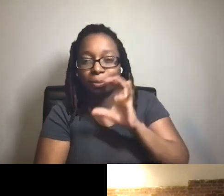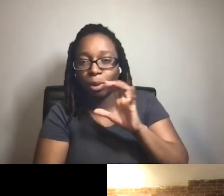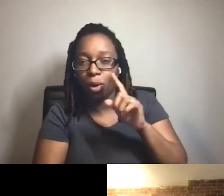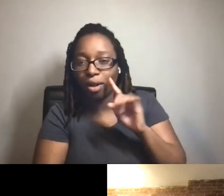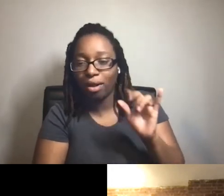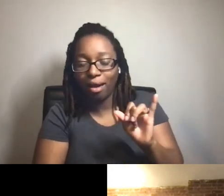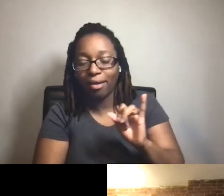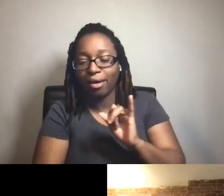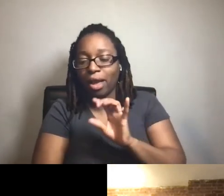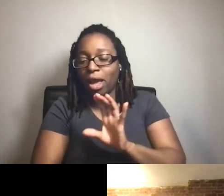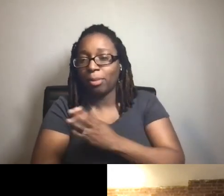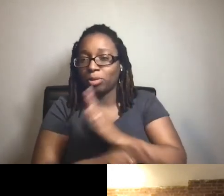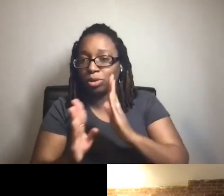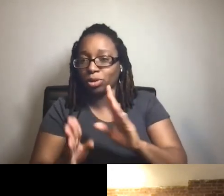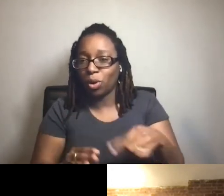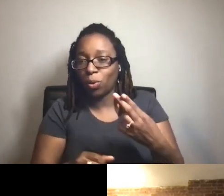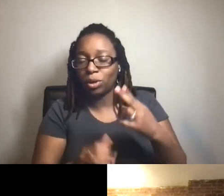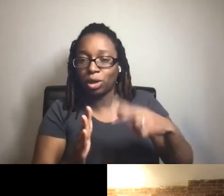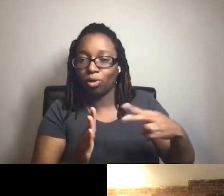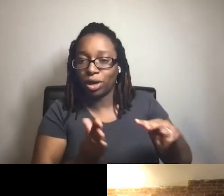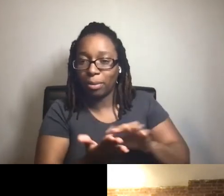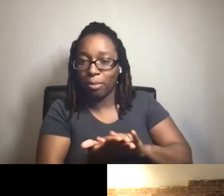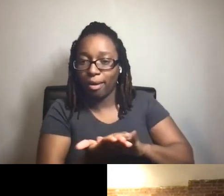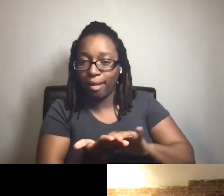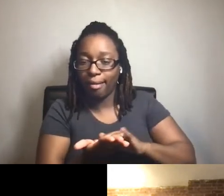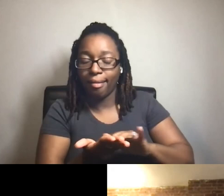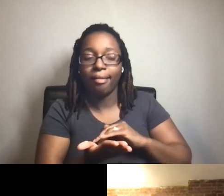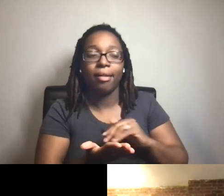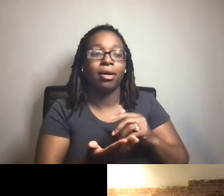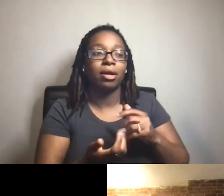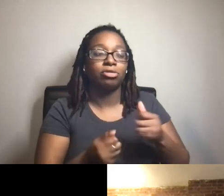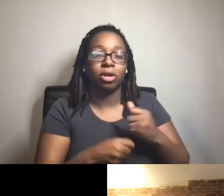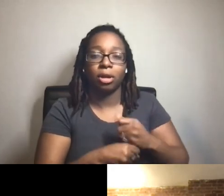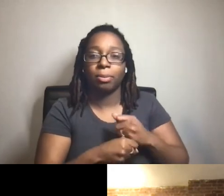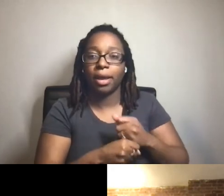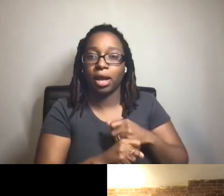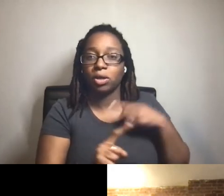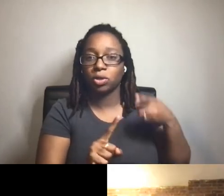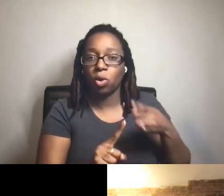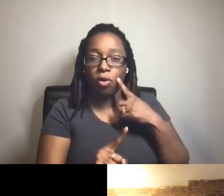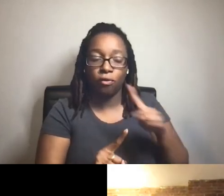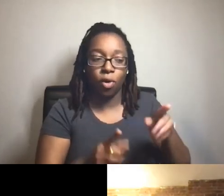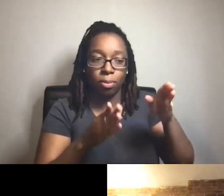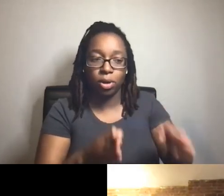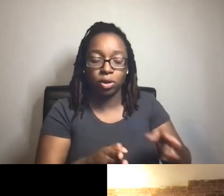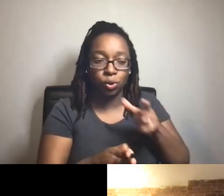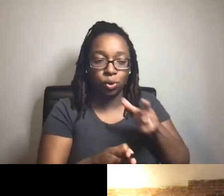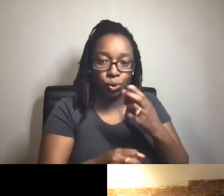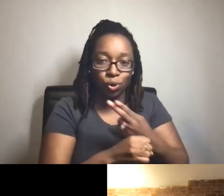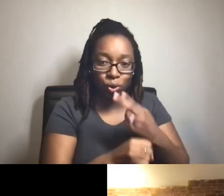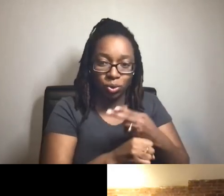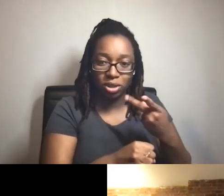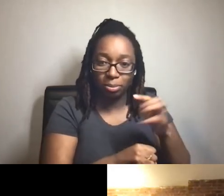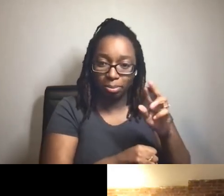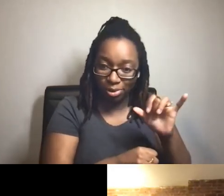Braille music, composing a score for a musician who reads large print music and then performing it.